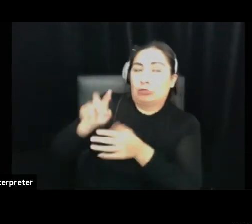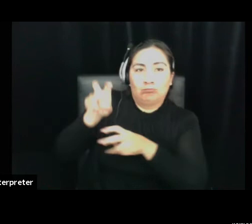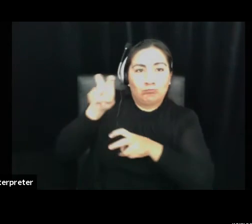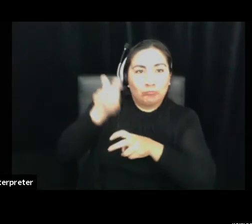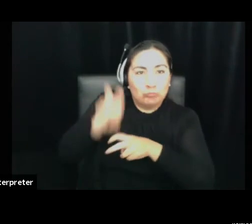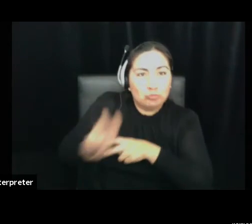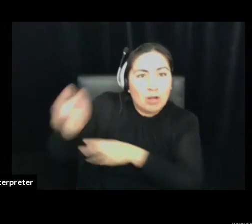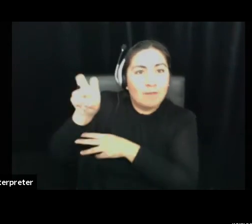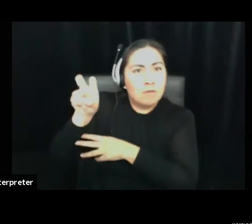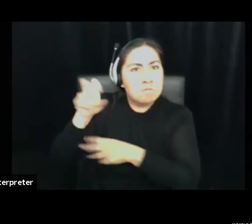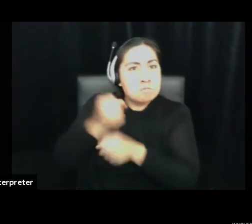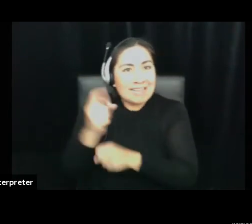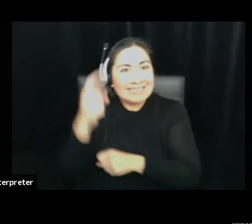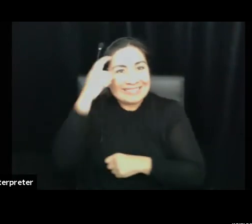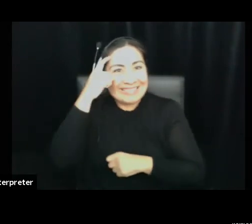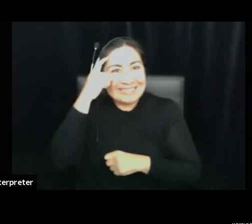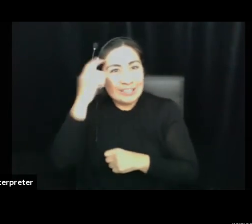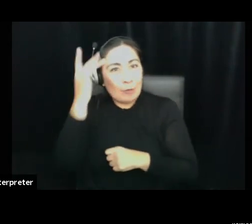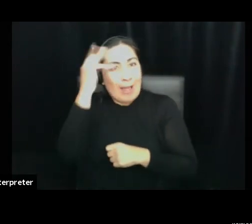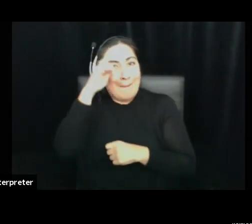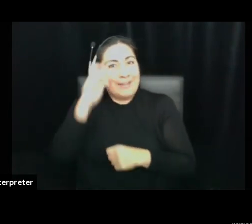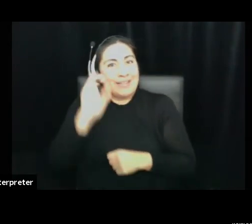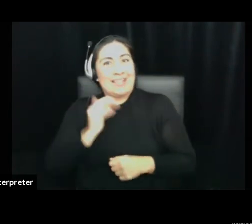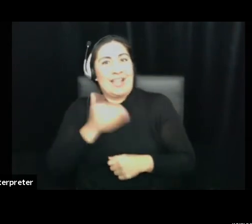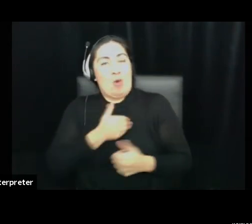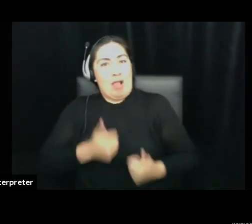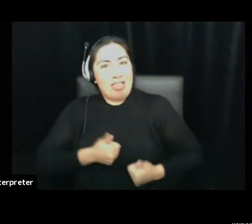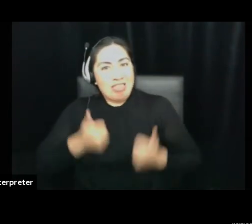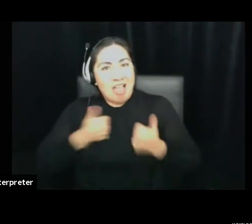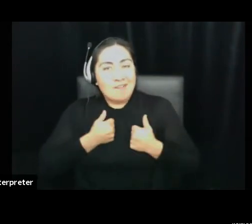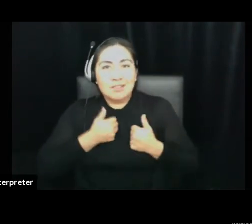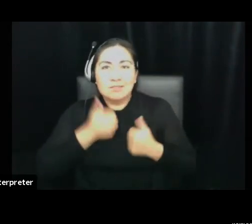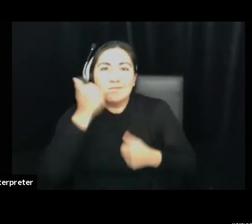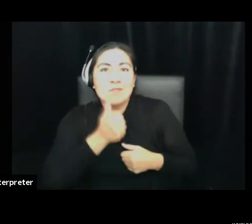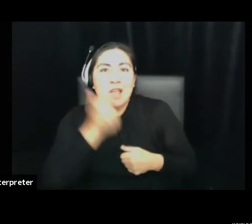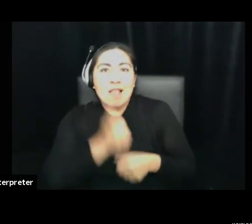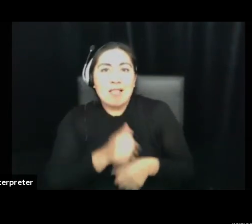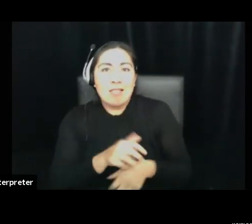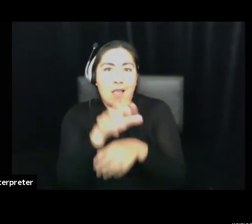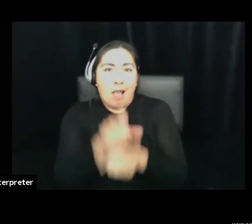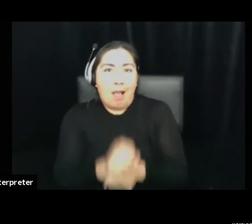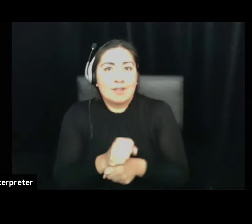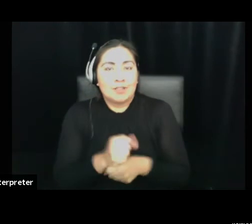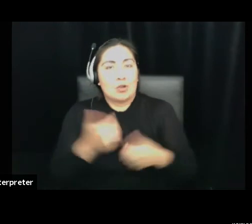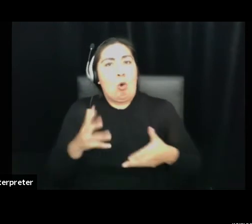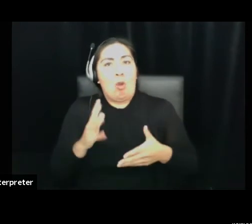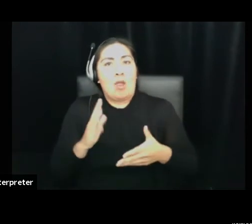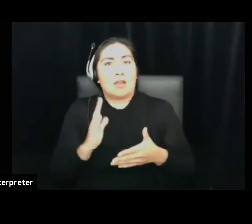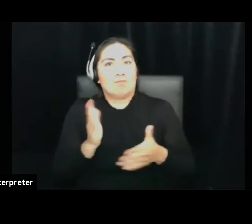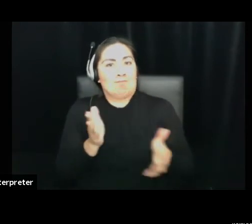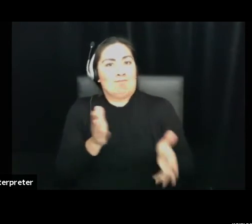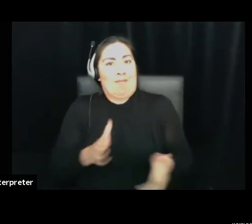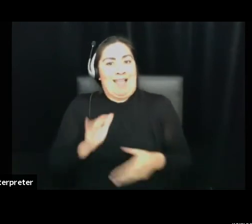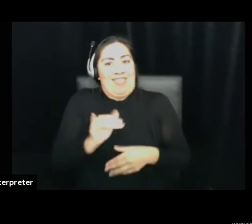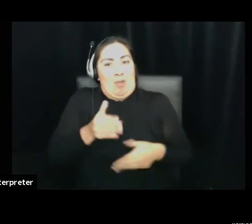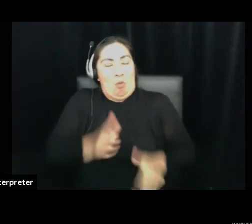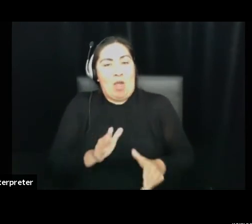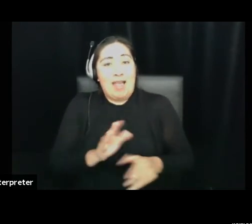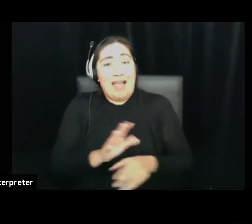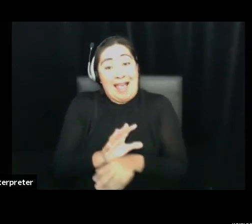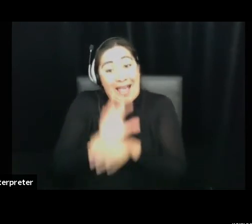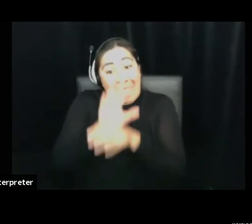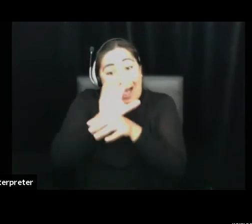one level because our lives and daily habits are already arranged this way. The habits